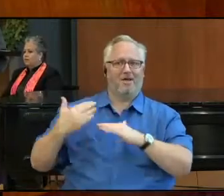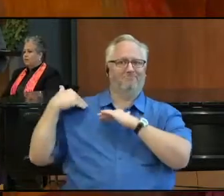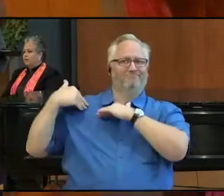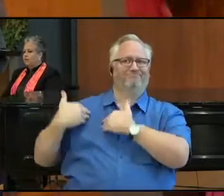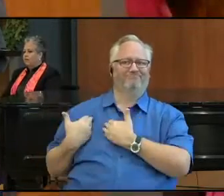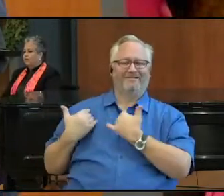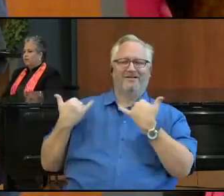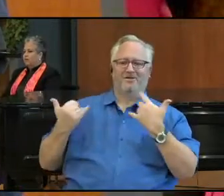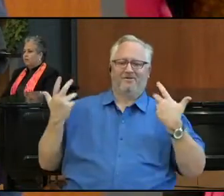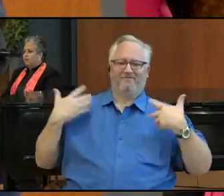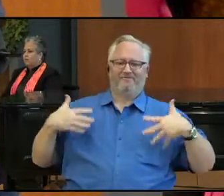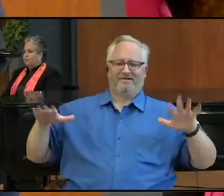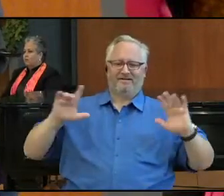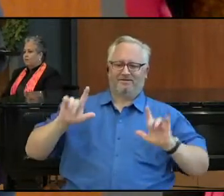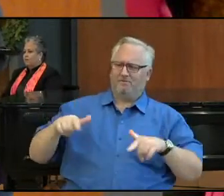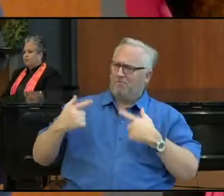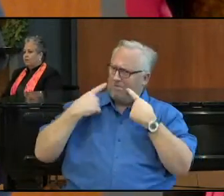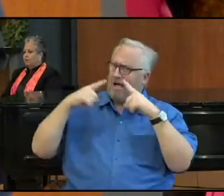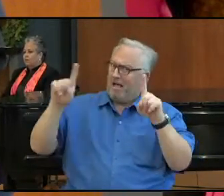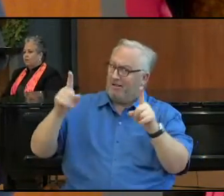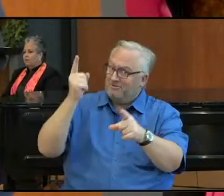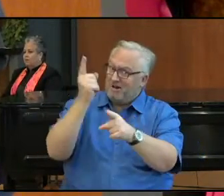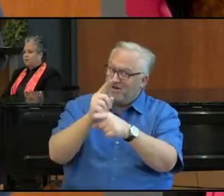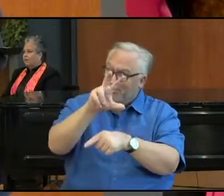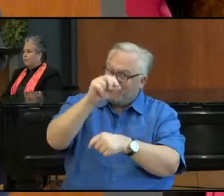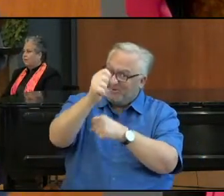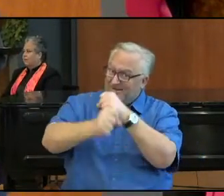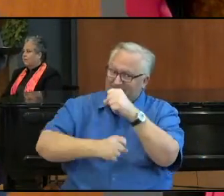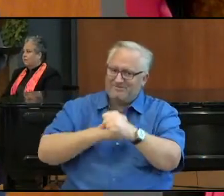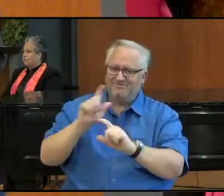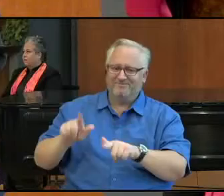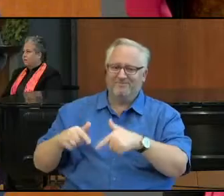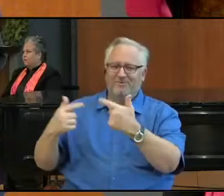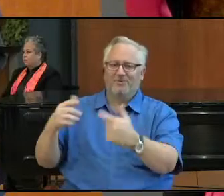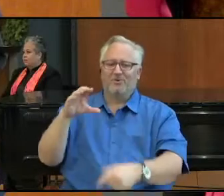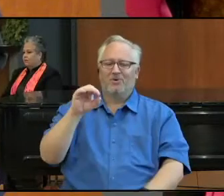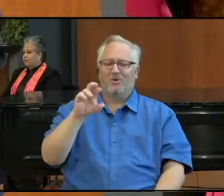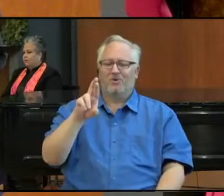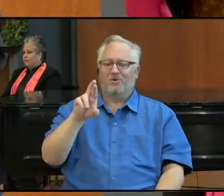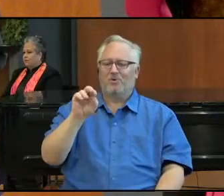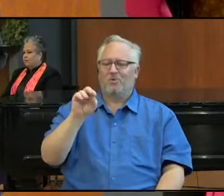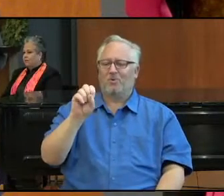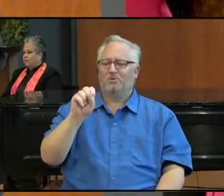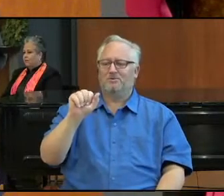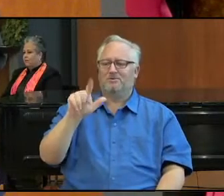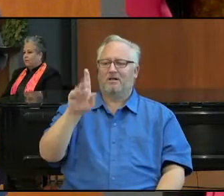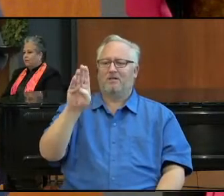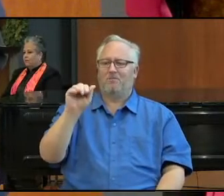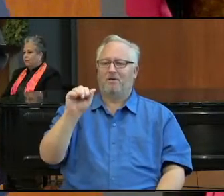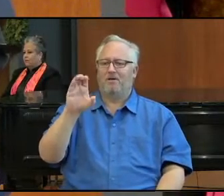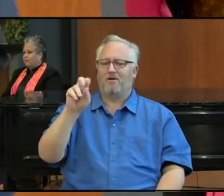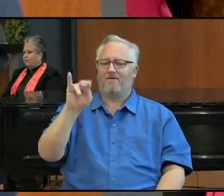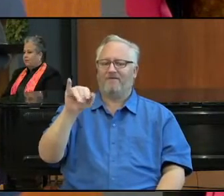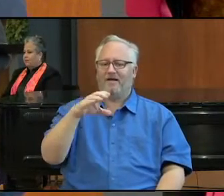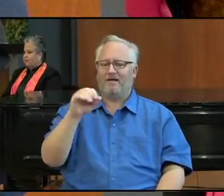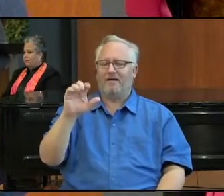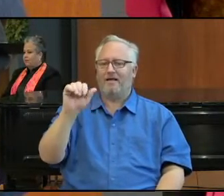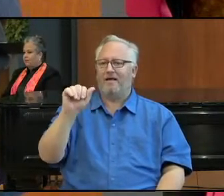to, about time, don't you think, to Rosalba Chianfi and Abby